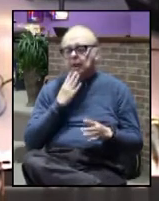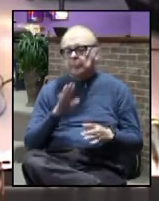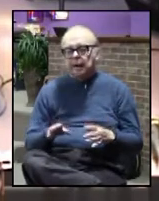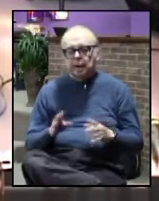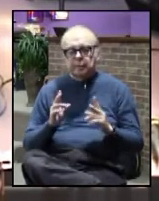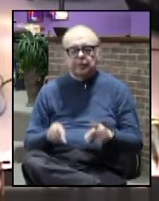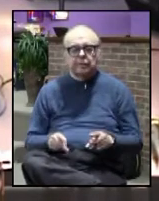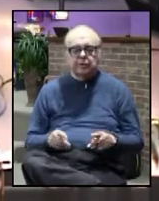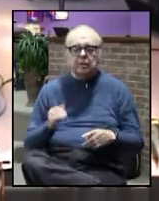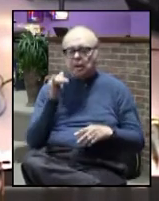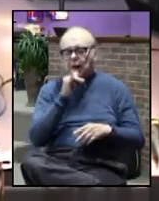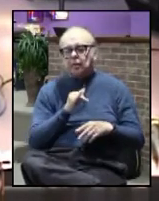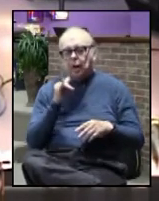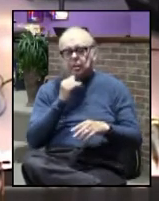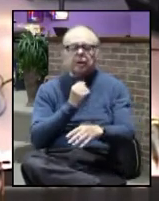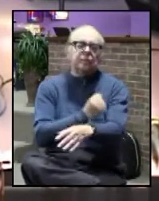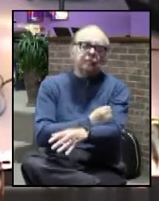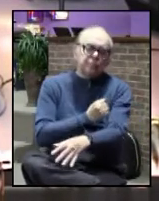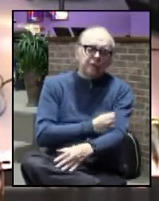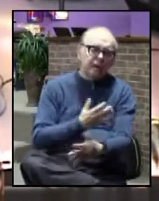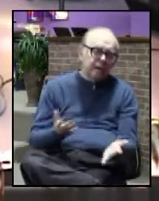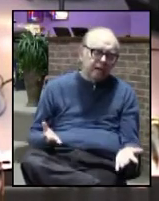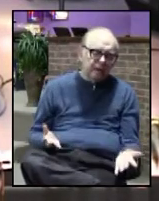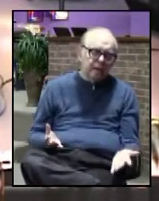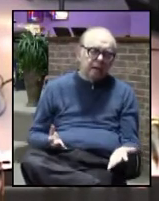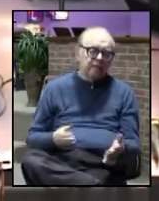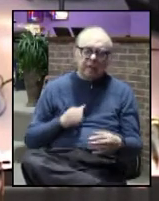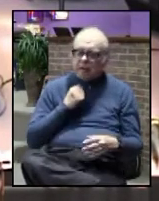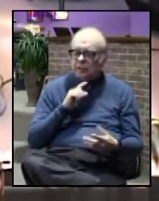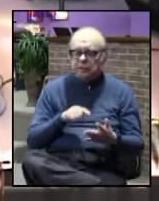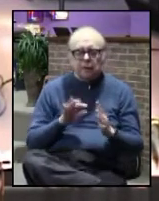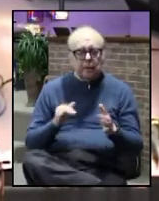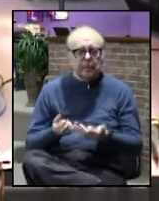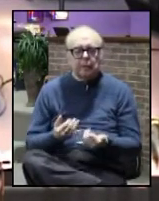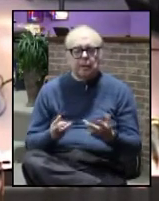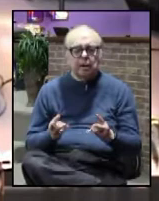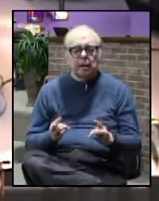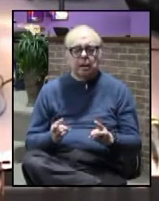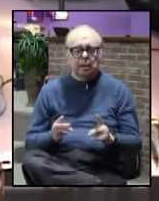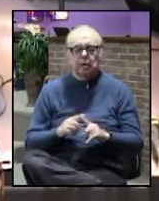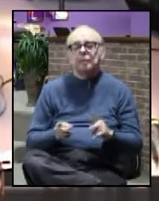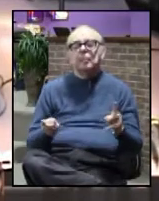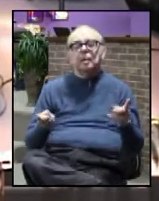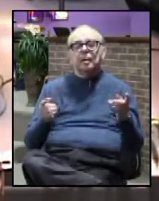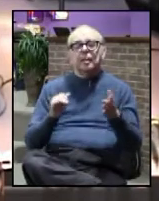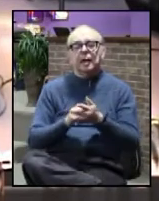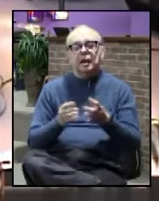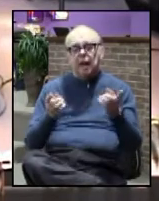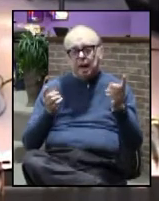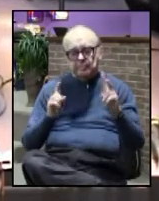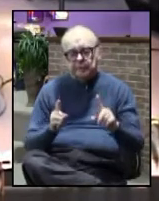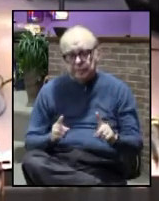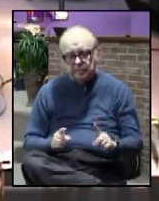out to be a drug addict. They don't set out that way. But it happens.